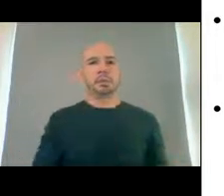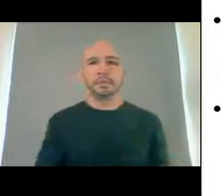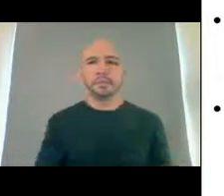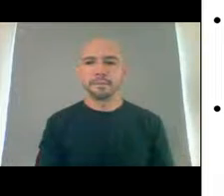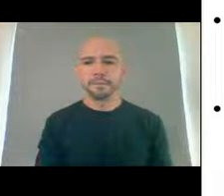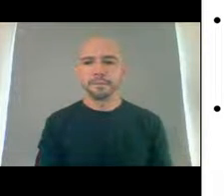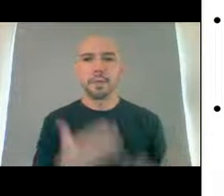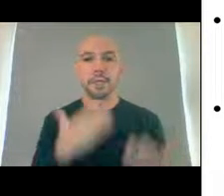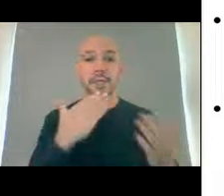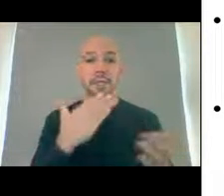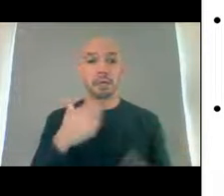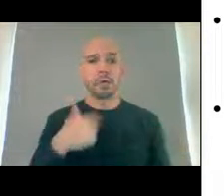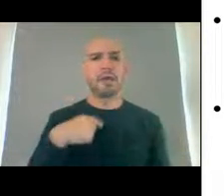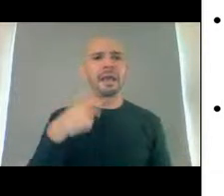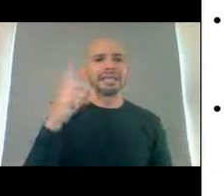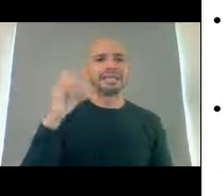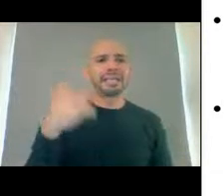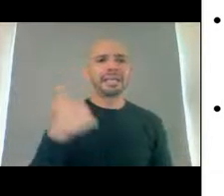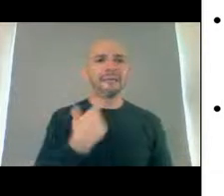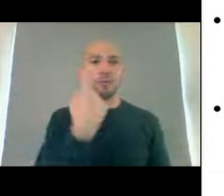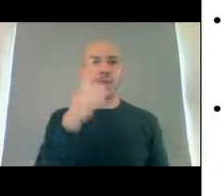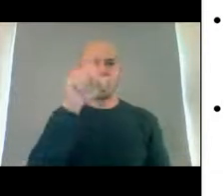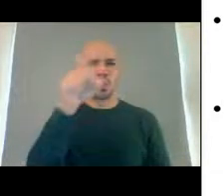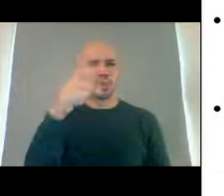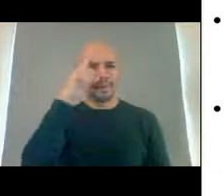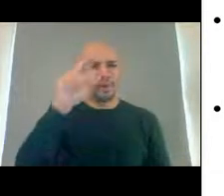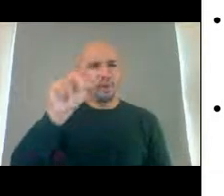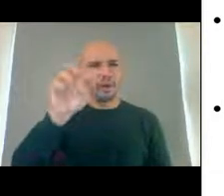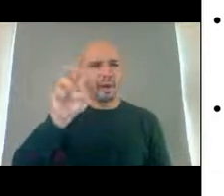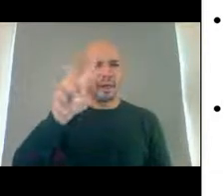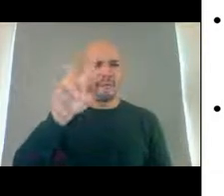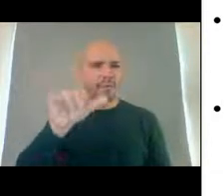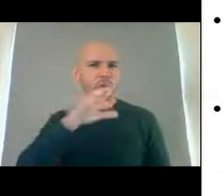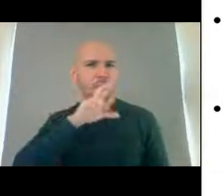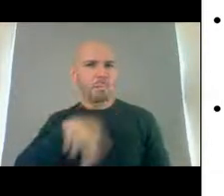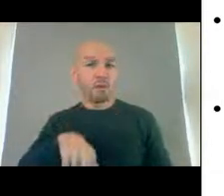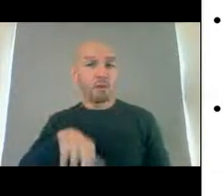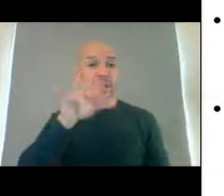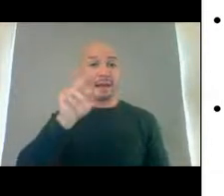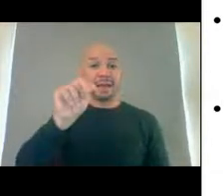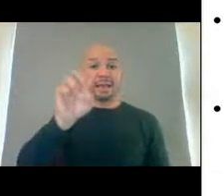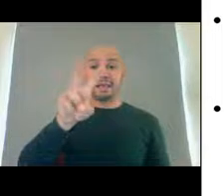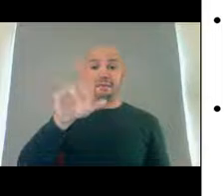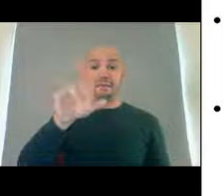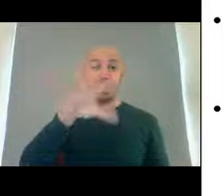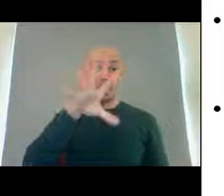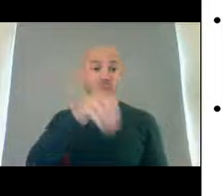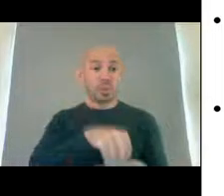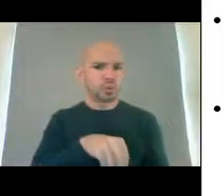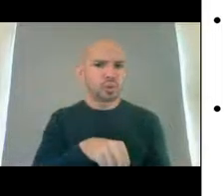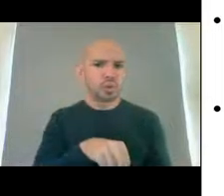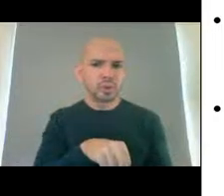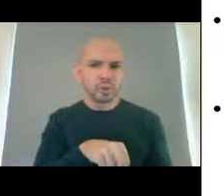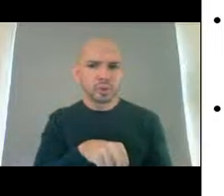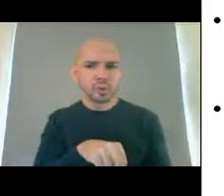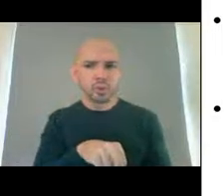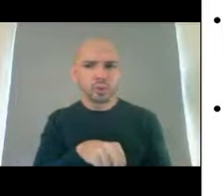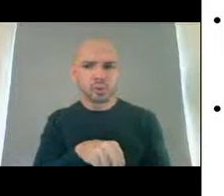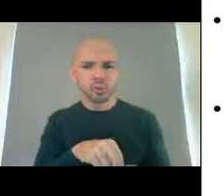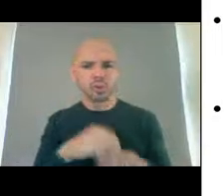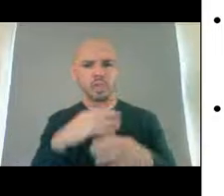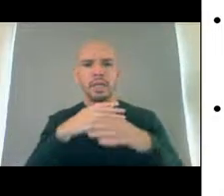thank you i did have one quick question about the nebby report so does it include um hydrogen infrastructure also or is it